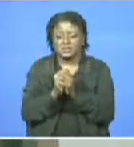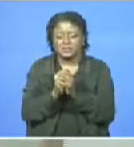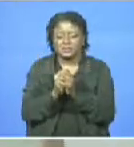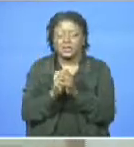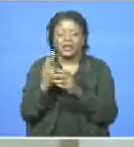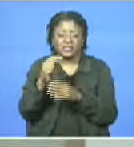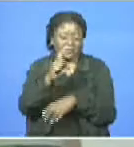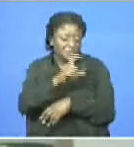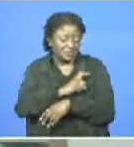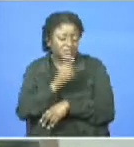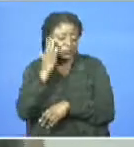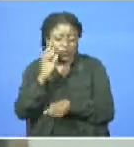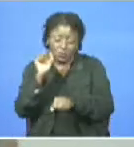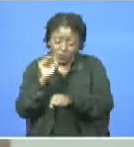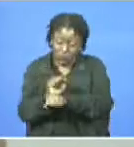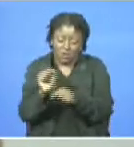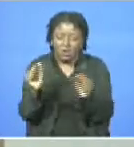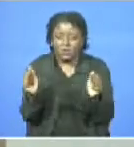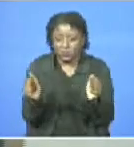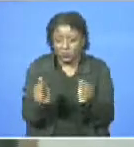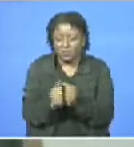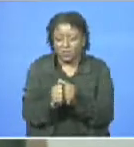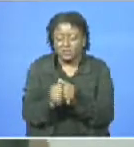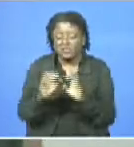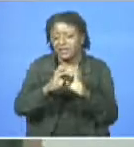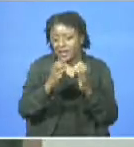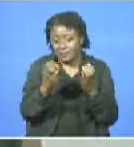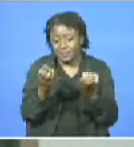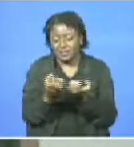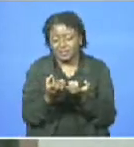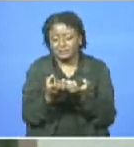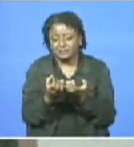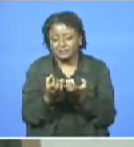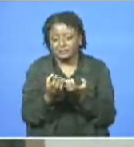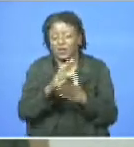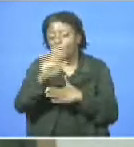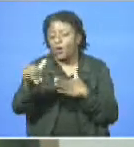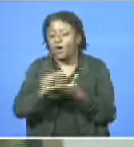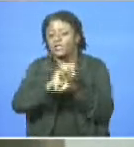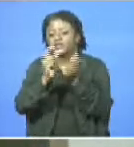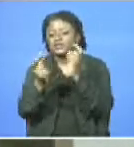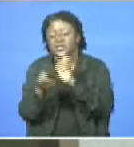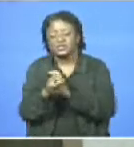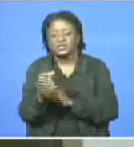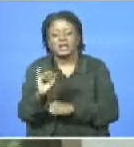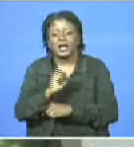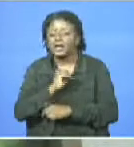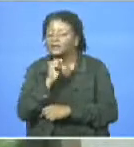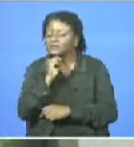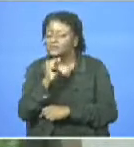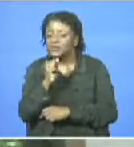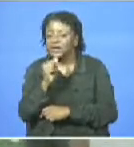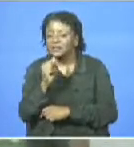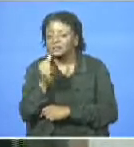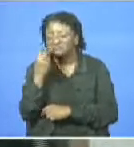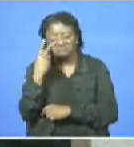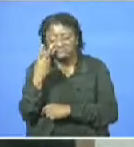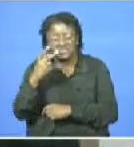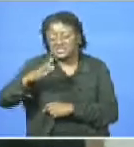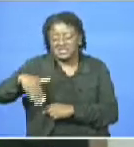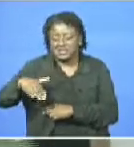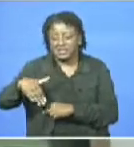working with the company, and so all of the changes I haven't been updated as